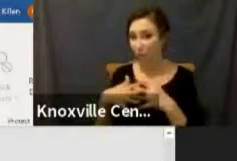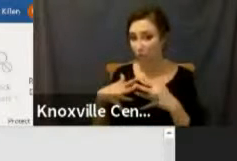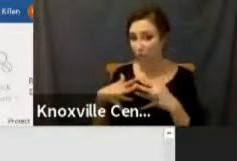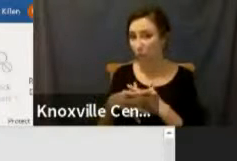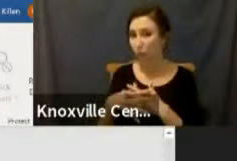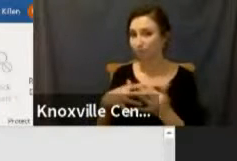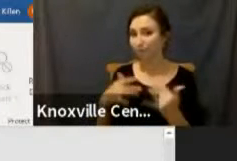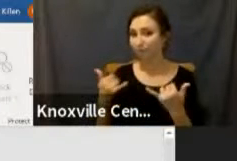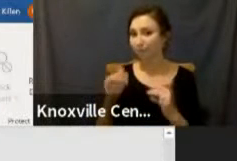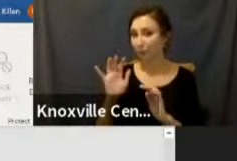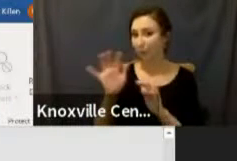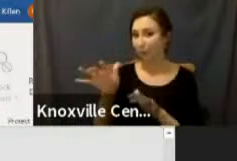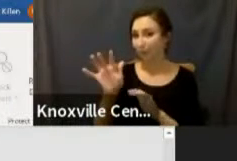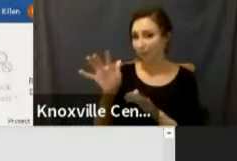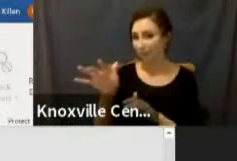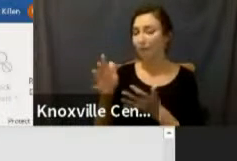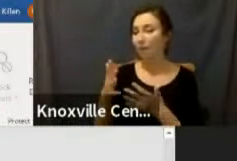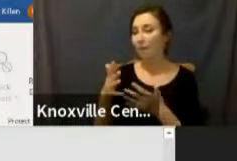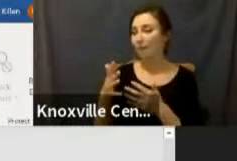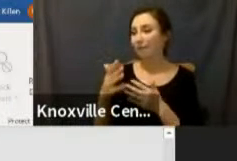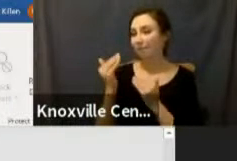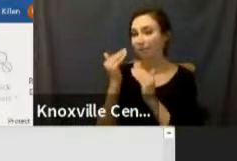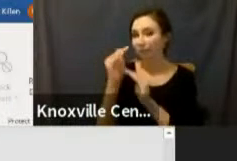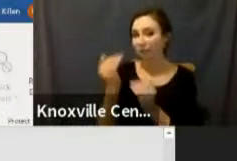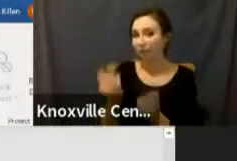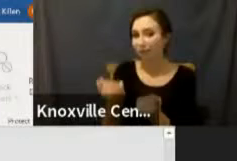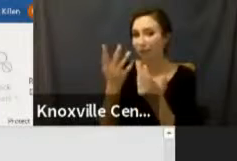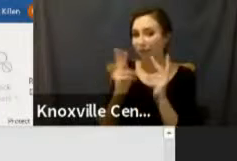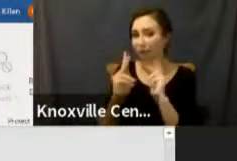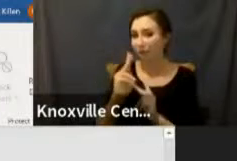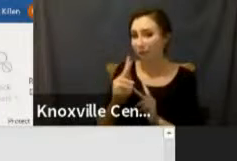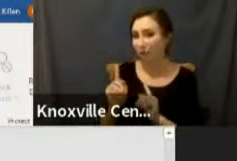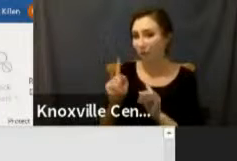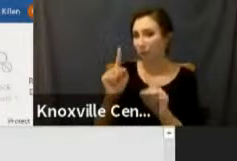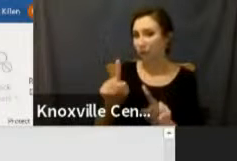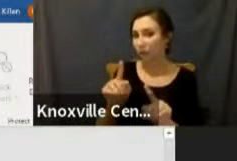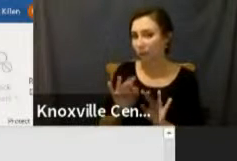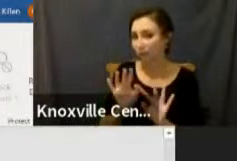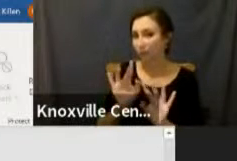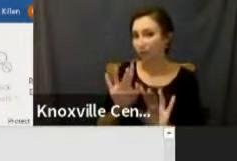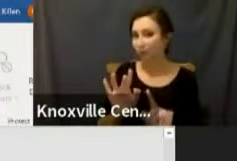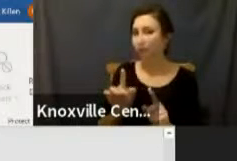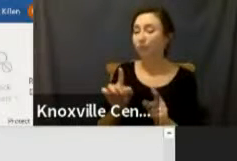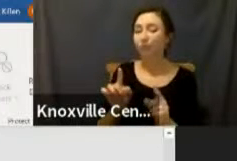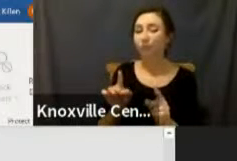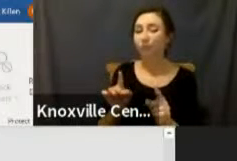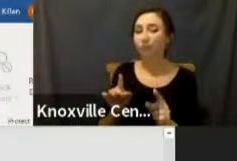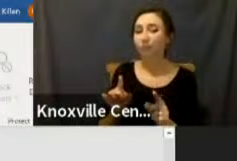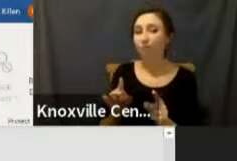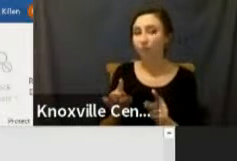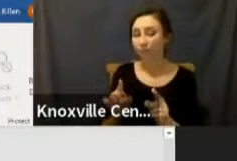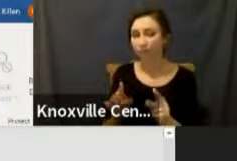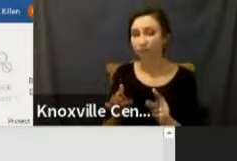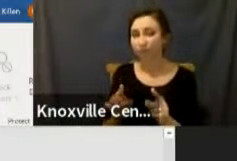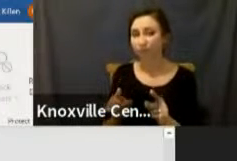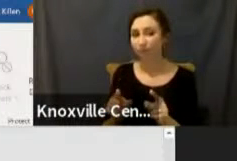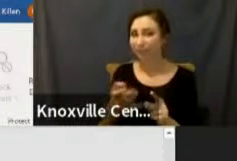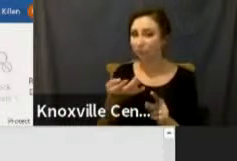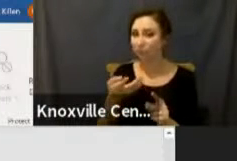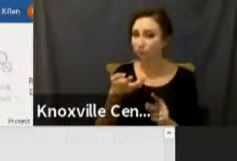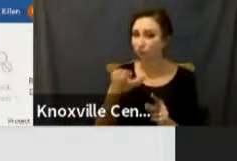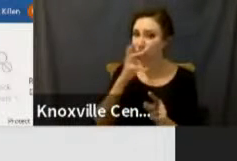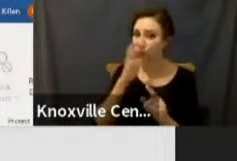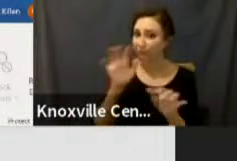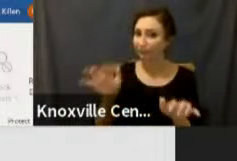basketball, limiting number of people there, and we're taking as strict an action as you can,